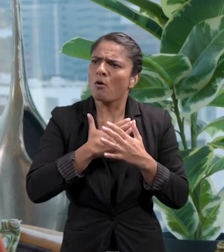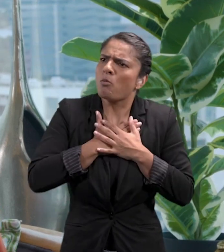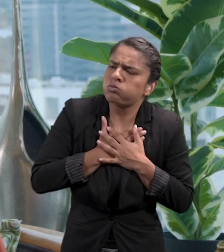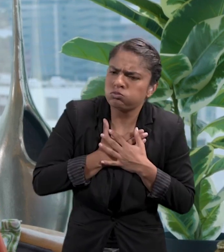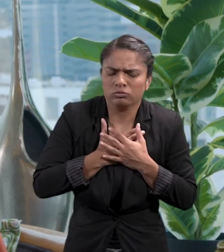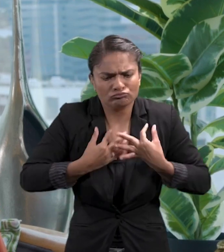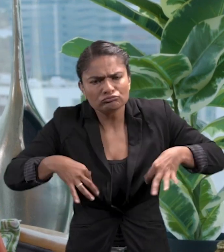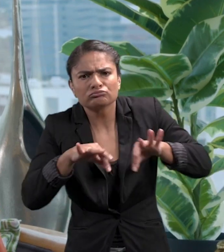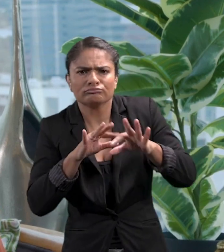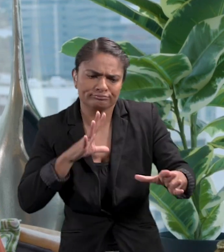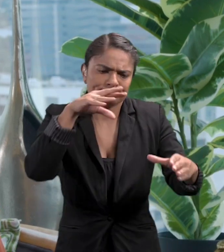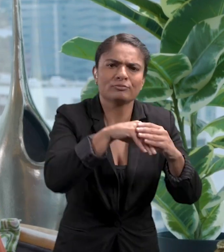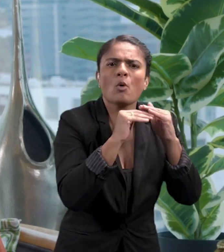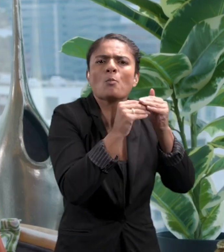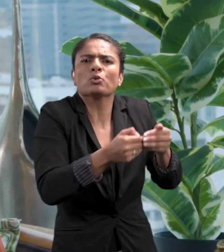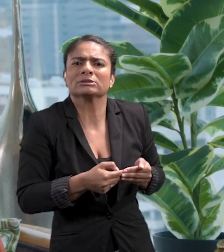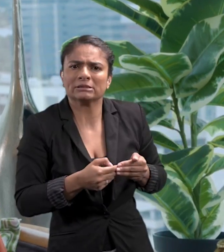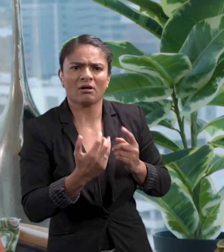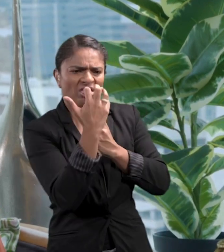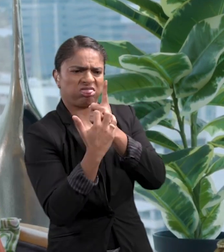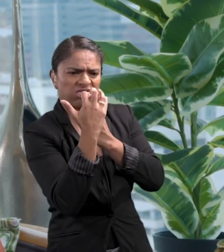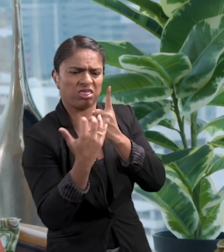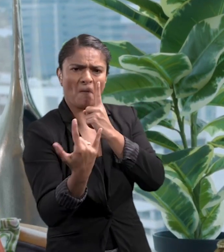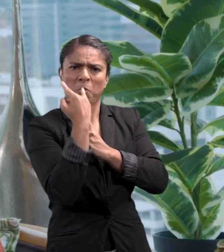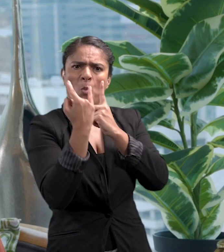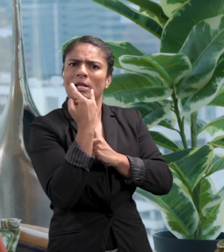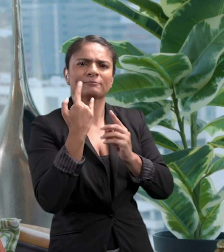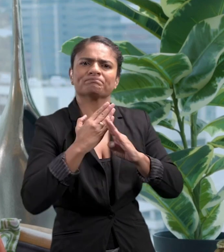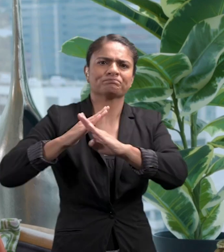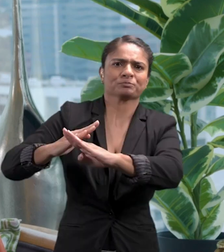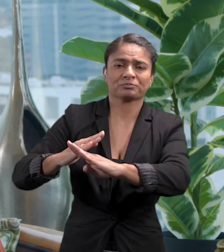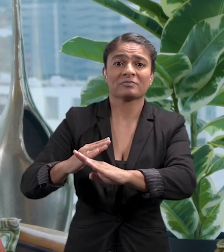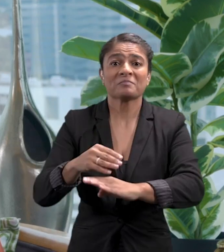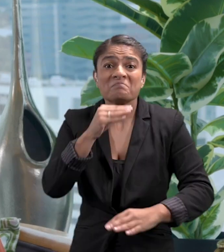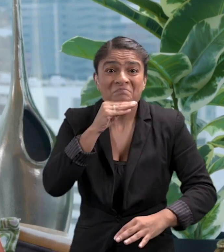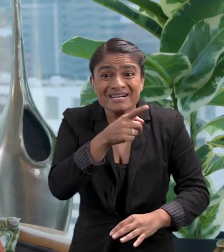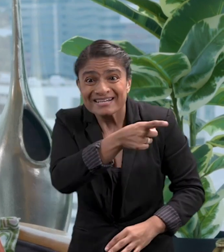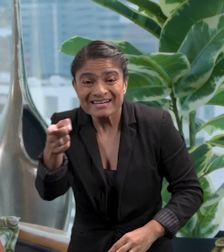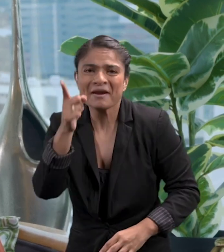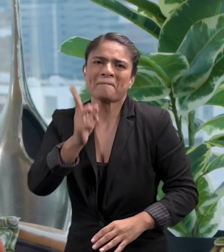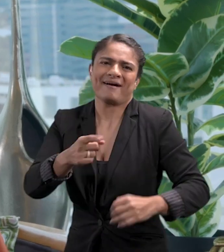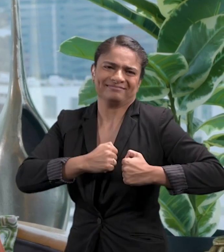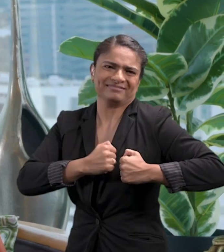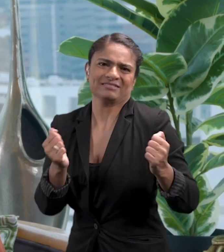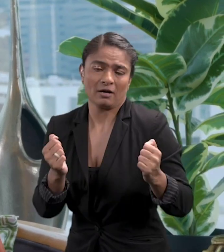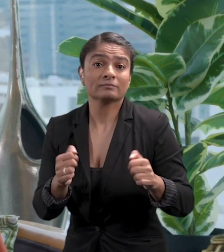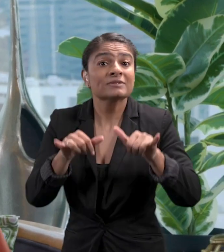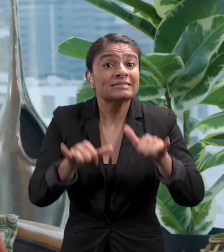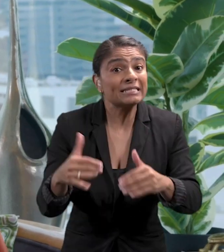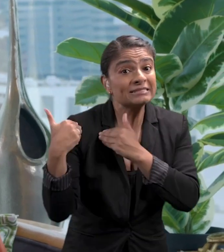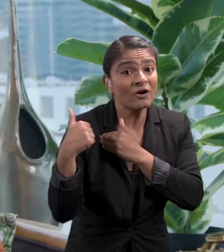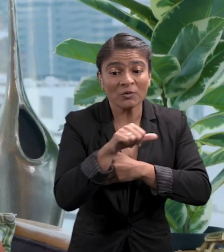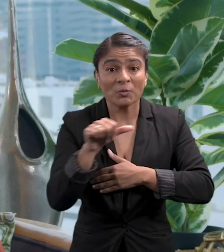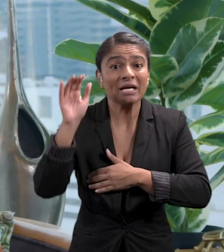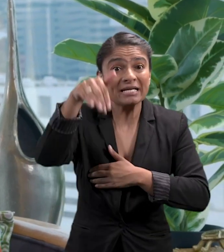valued, belong, and are protected from any form of harassment and bullying. This encourages disclosure. Bly veilig,